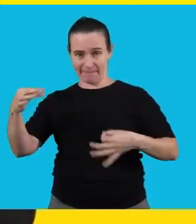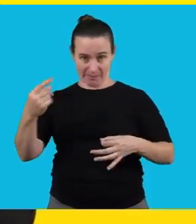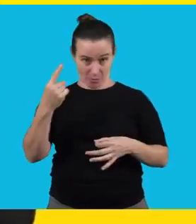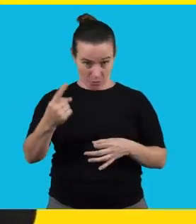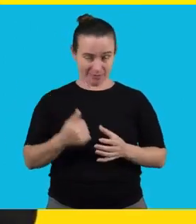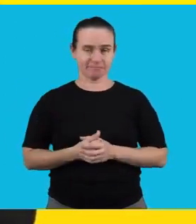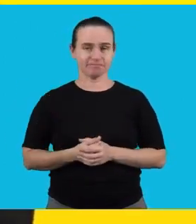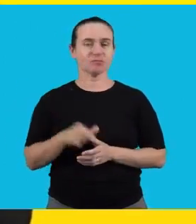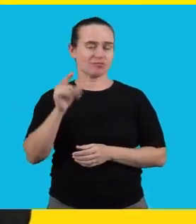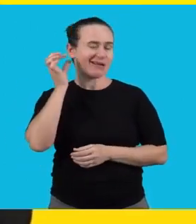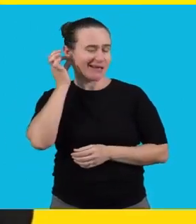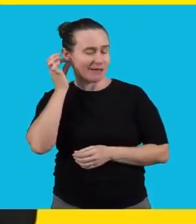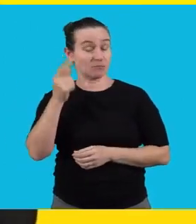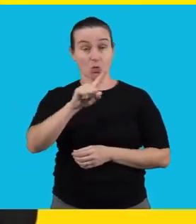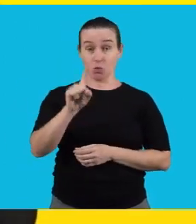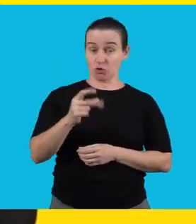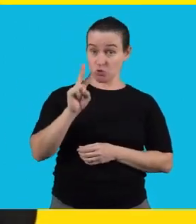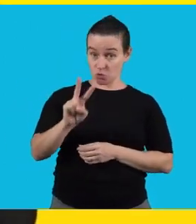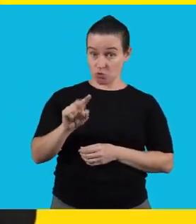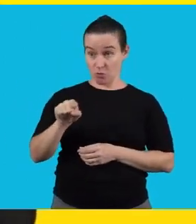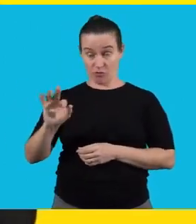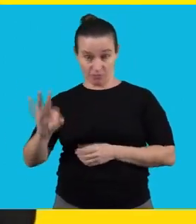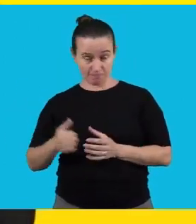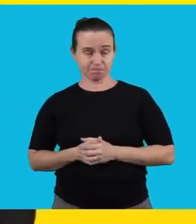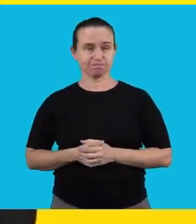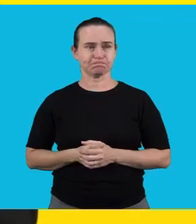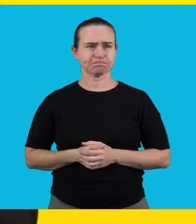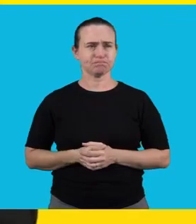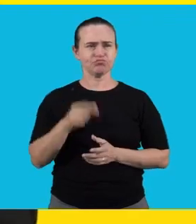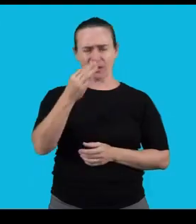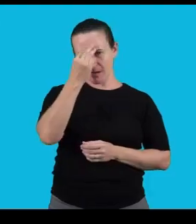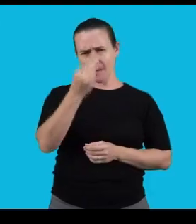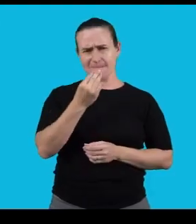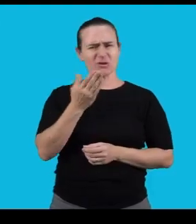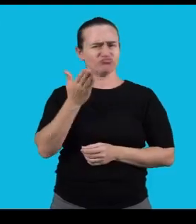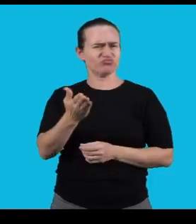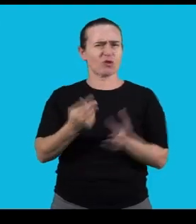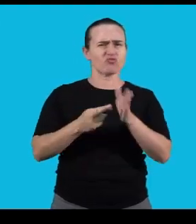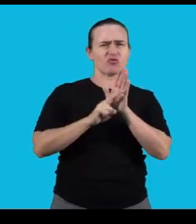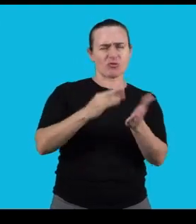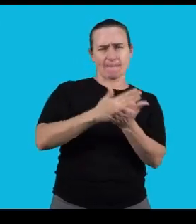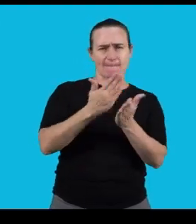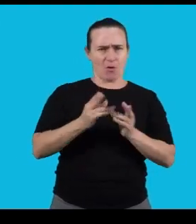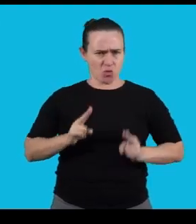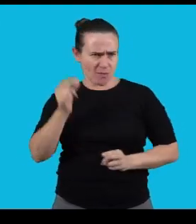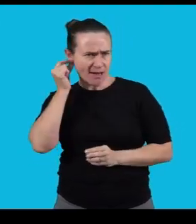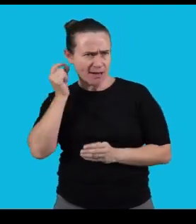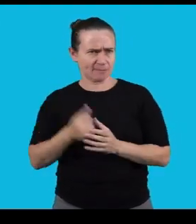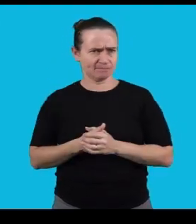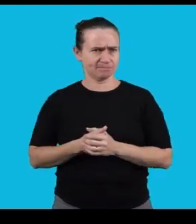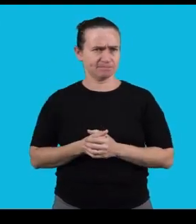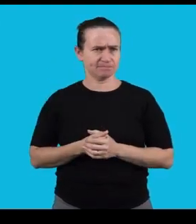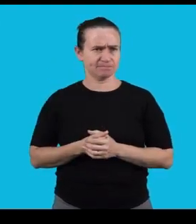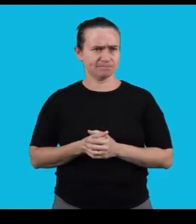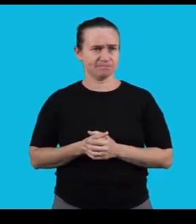2018, paper 1, still on the ear, question 2.3. The diagram alongside represents a part of the human